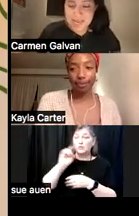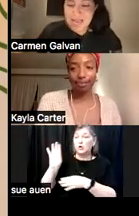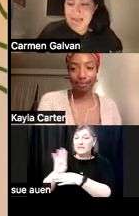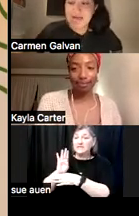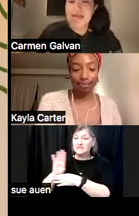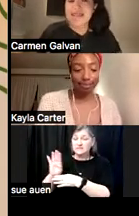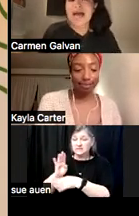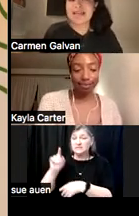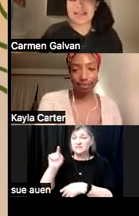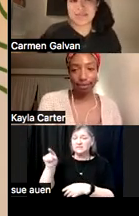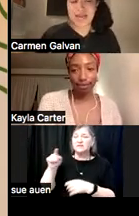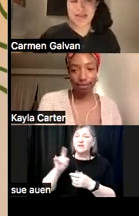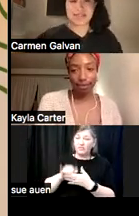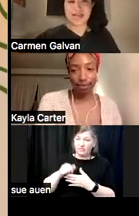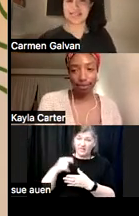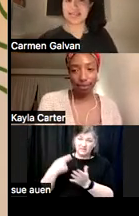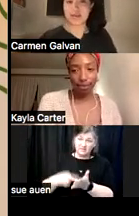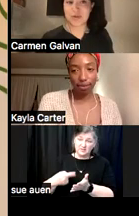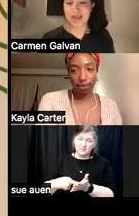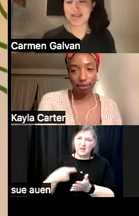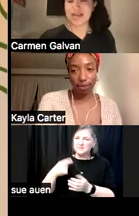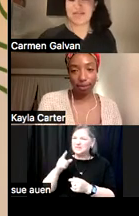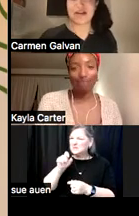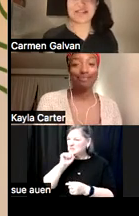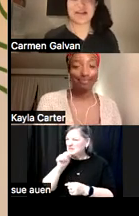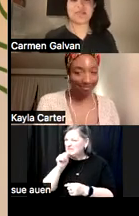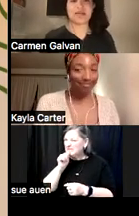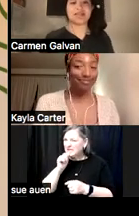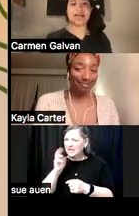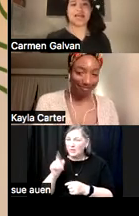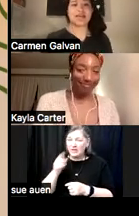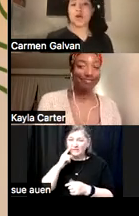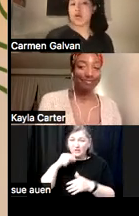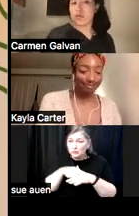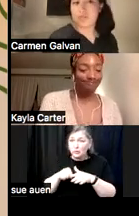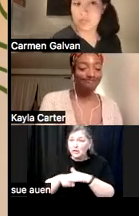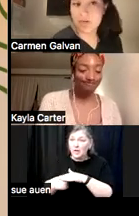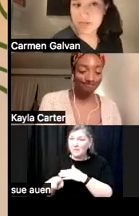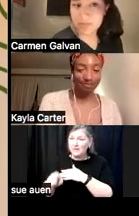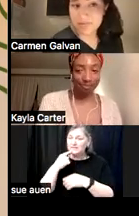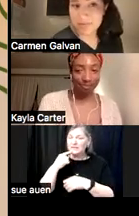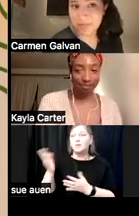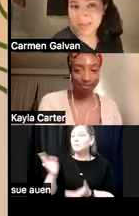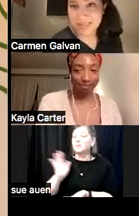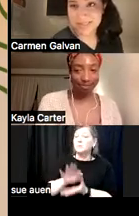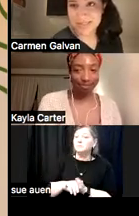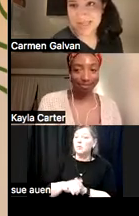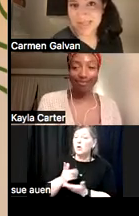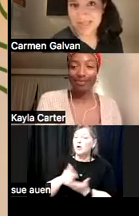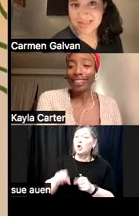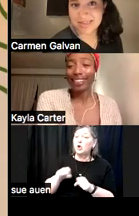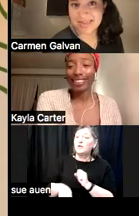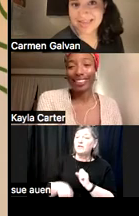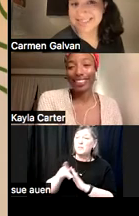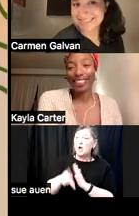organizations. And that is sometimes a sneaky way for us to come in and say, what do your bereavement policies look